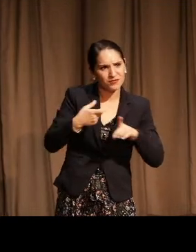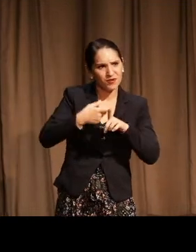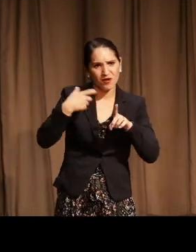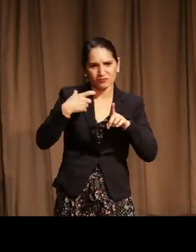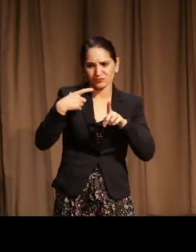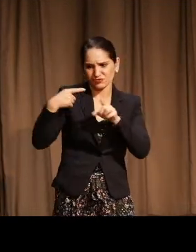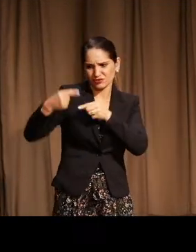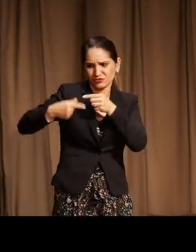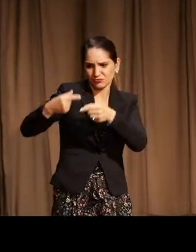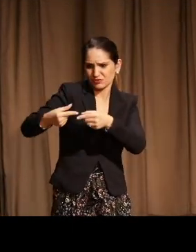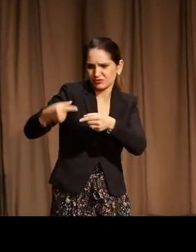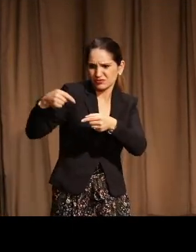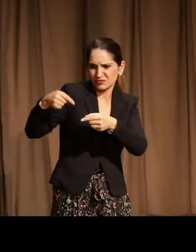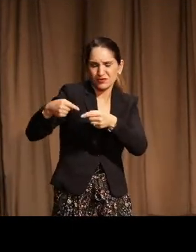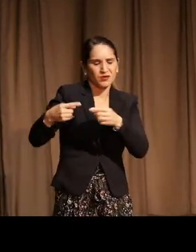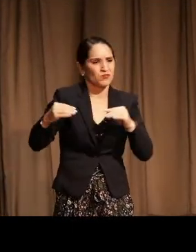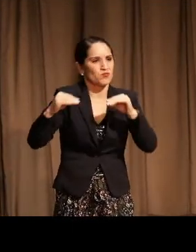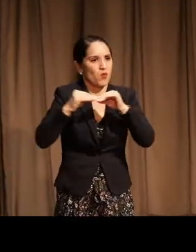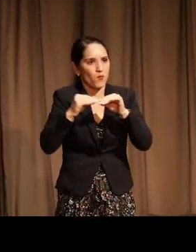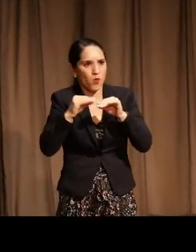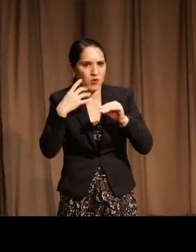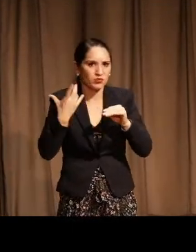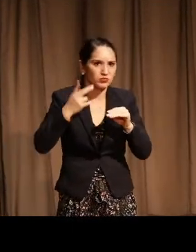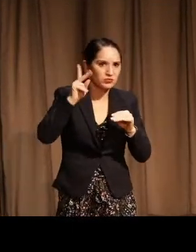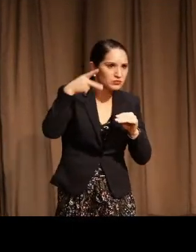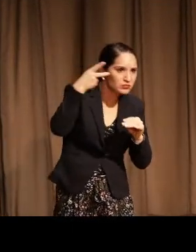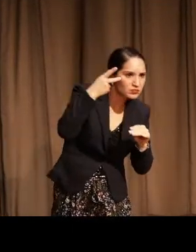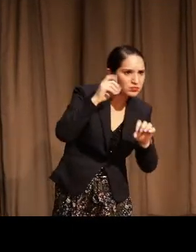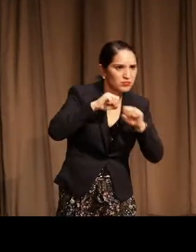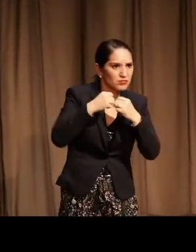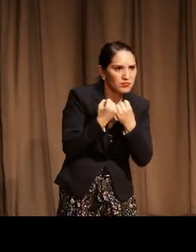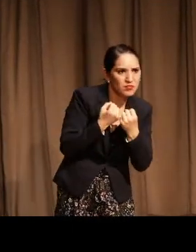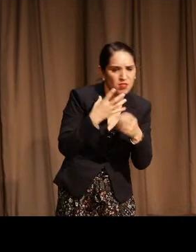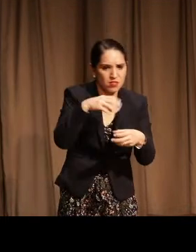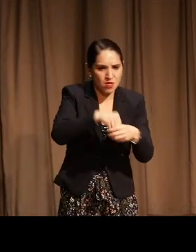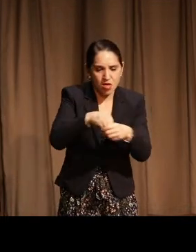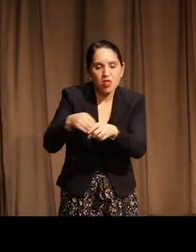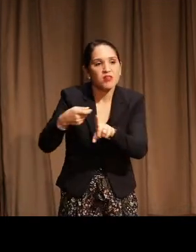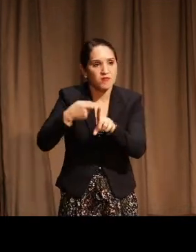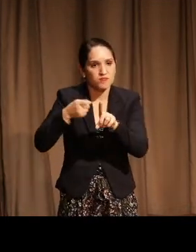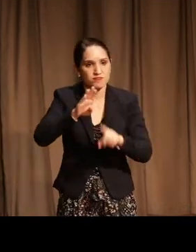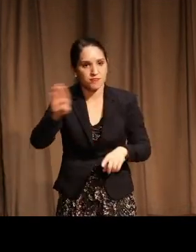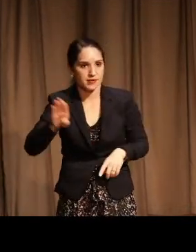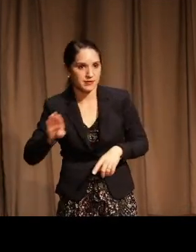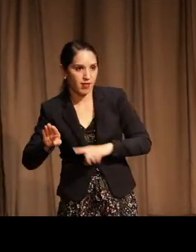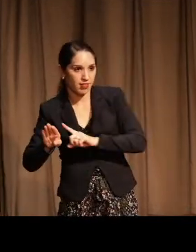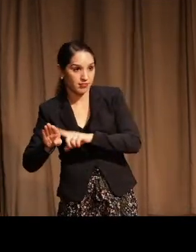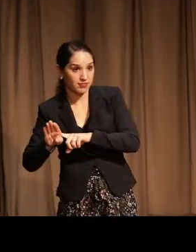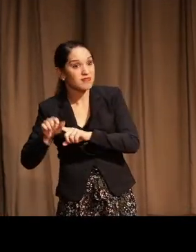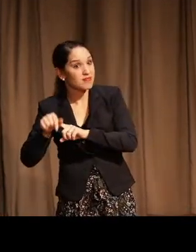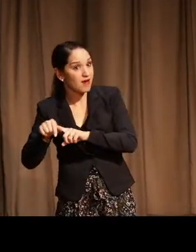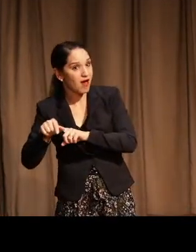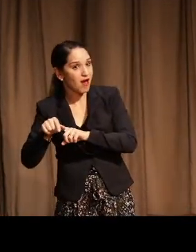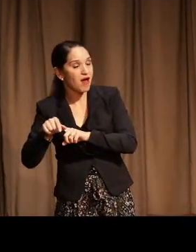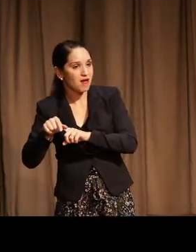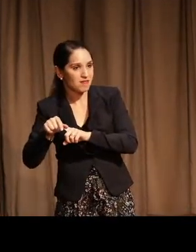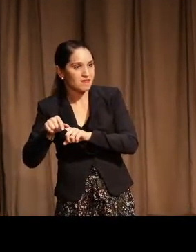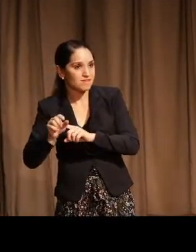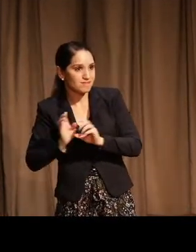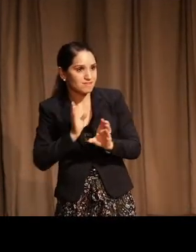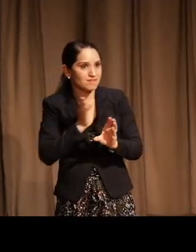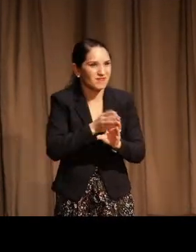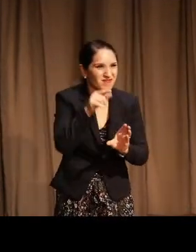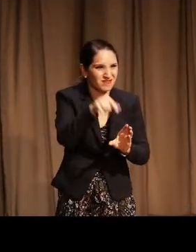that seeks greater socio-political engagement in her country of Brazil, where this discourse was interrupted with the advent